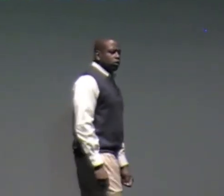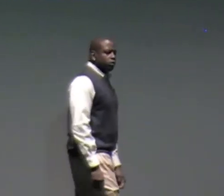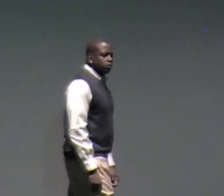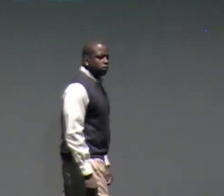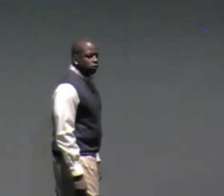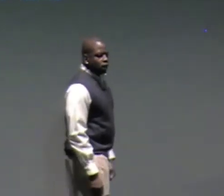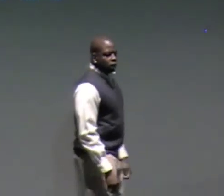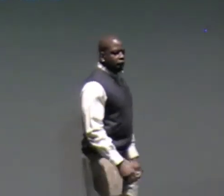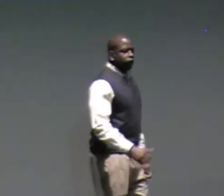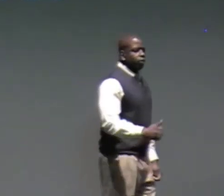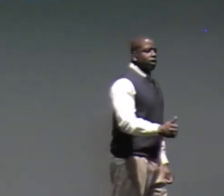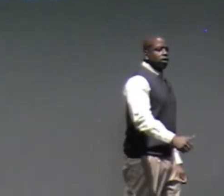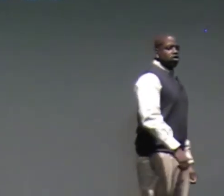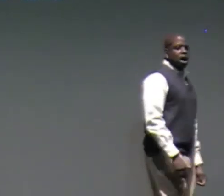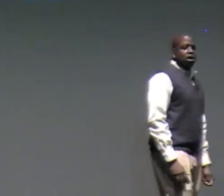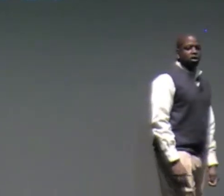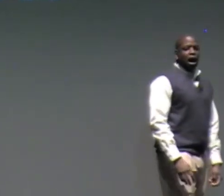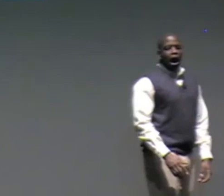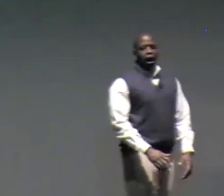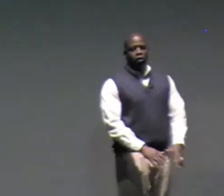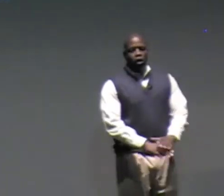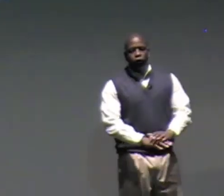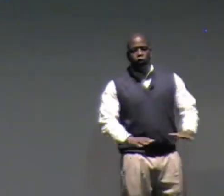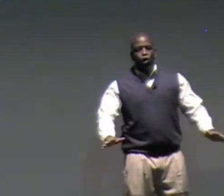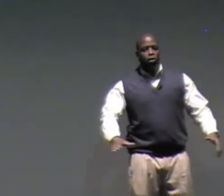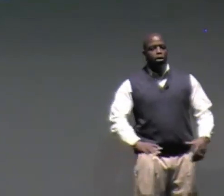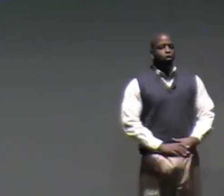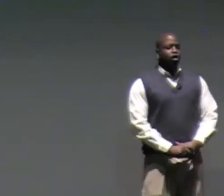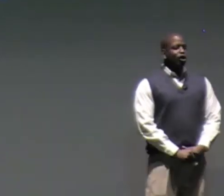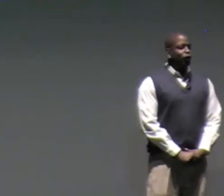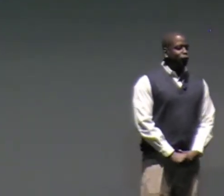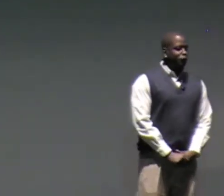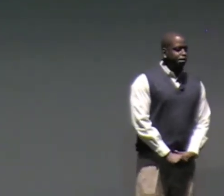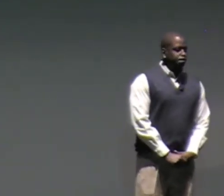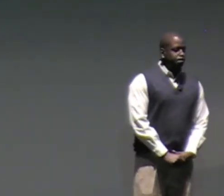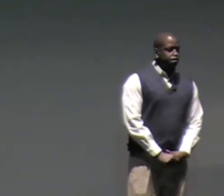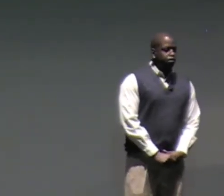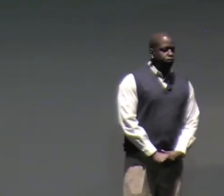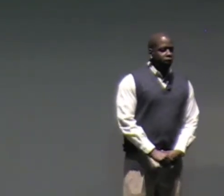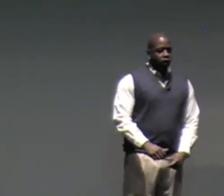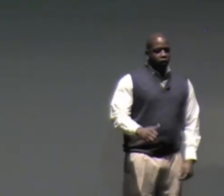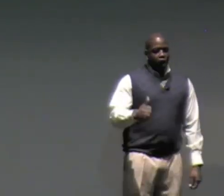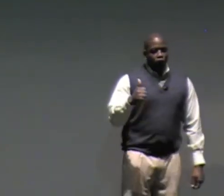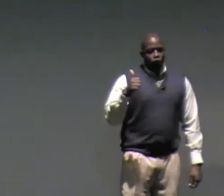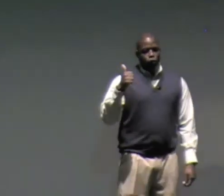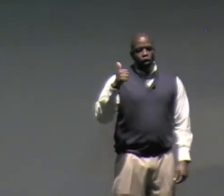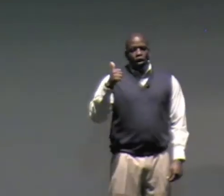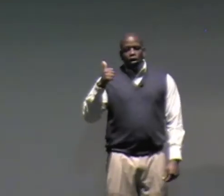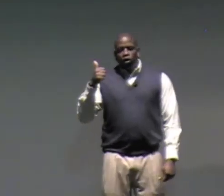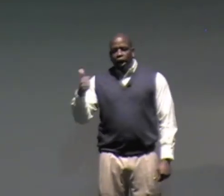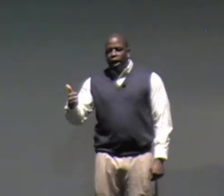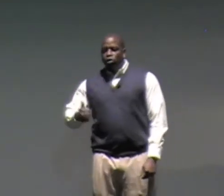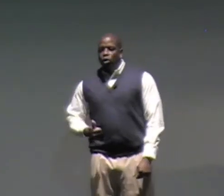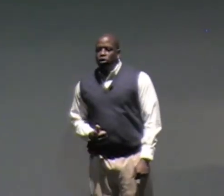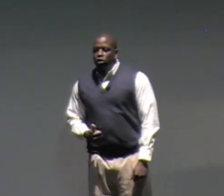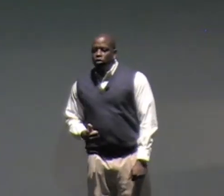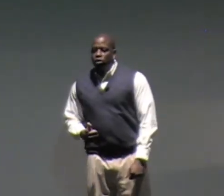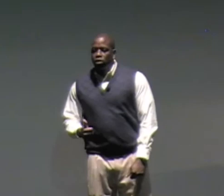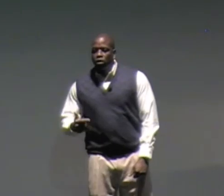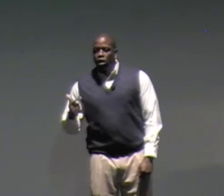jockeys. Have the ability to change the lives of so many more children. As